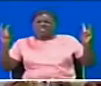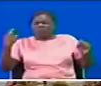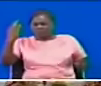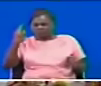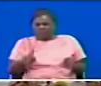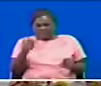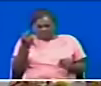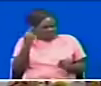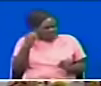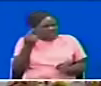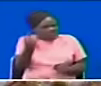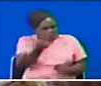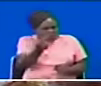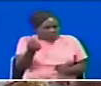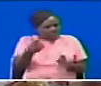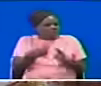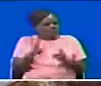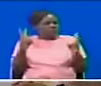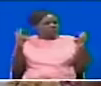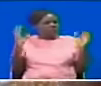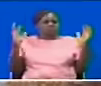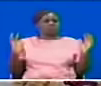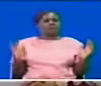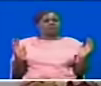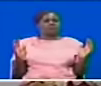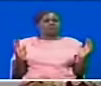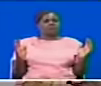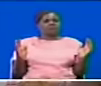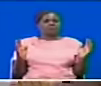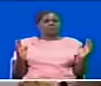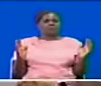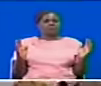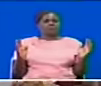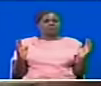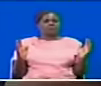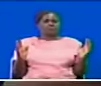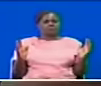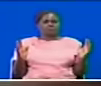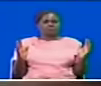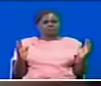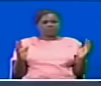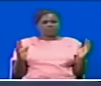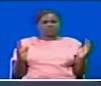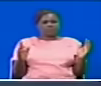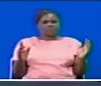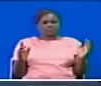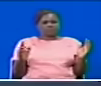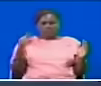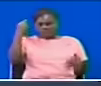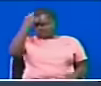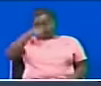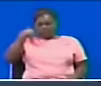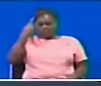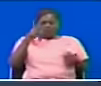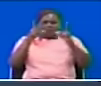think they are very petty, but to them, and they master. They master. Actually, your visual language